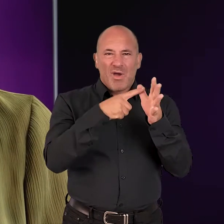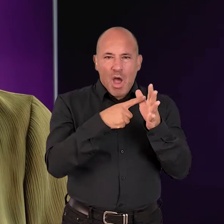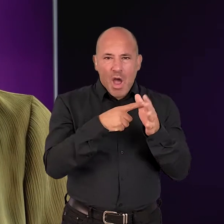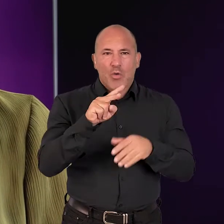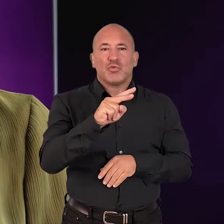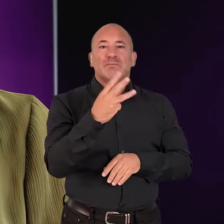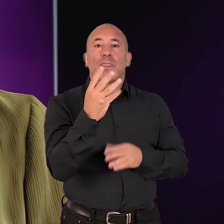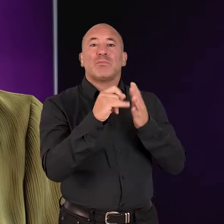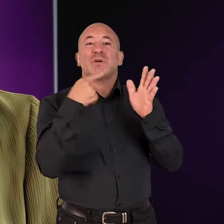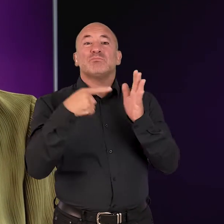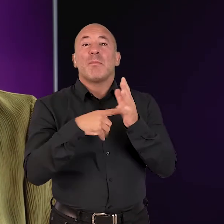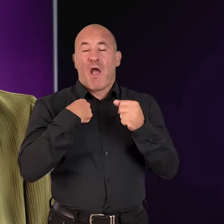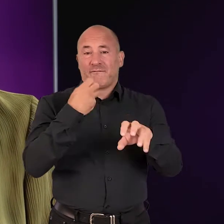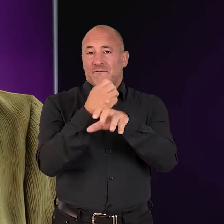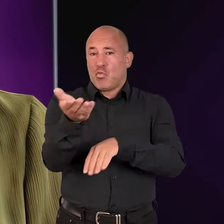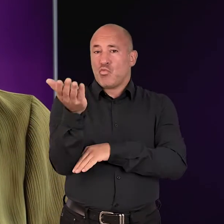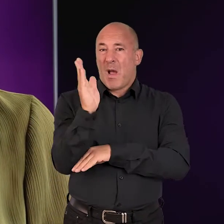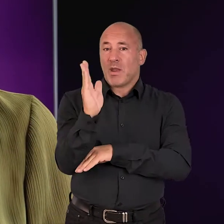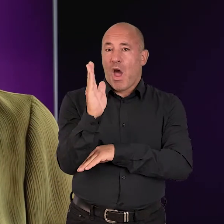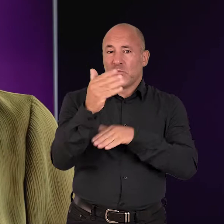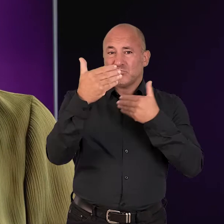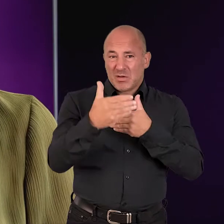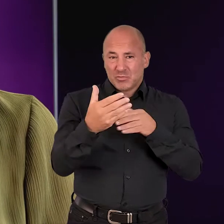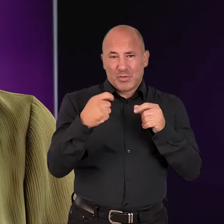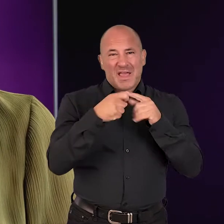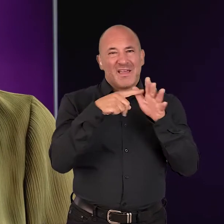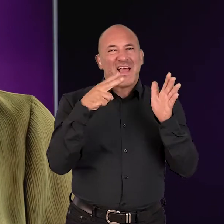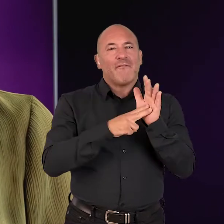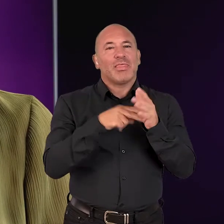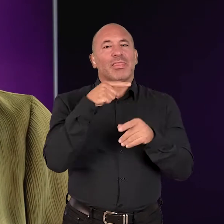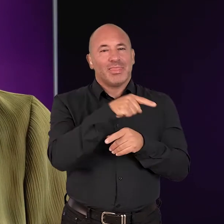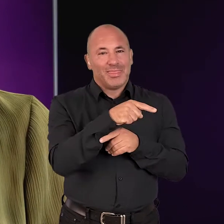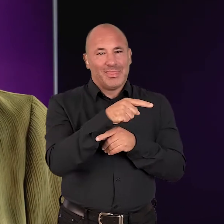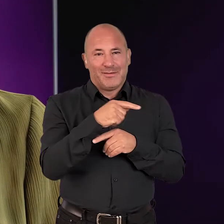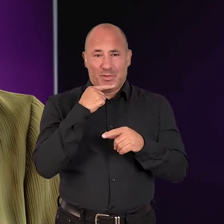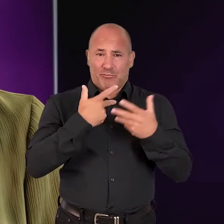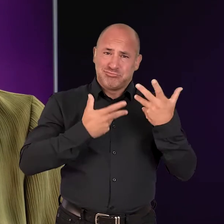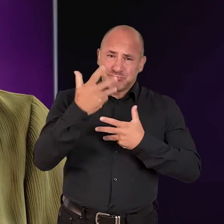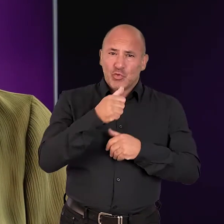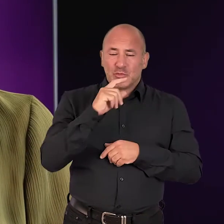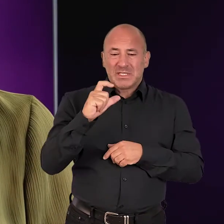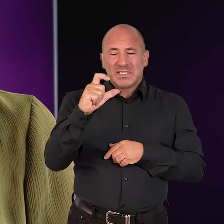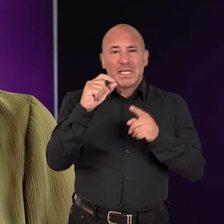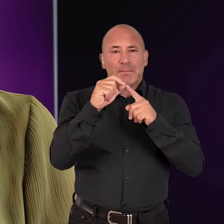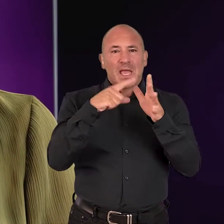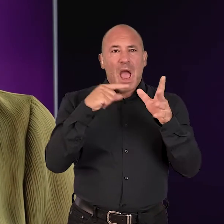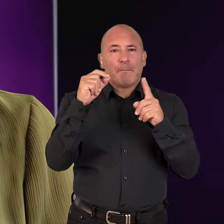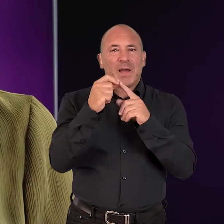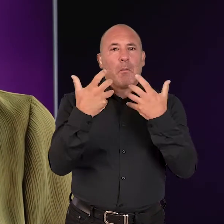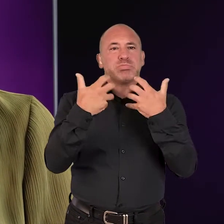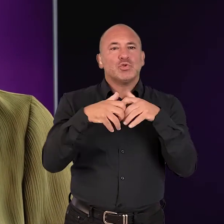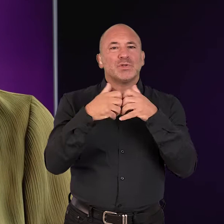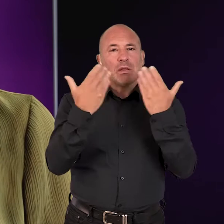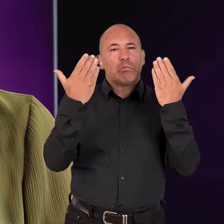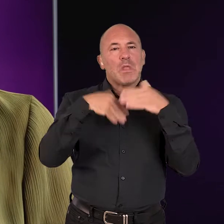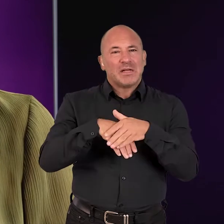sleep apnea. On the 23rd of September, you can join a webinar session with beneficiary Kevin Donnellan, where he talks about using a